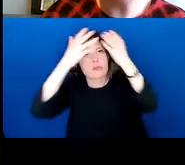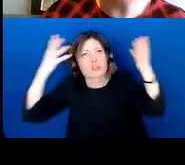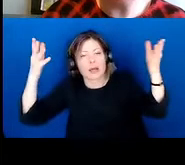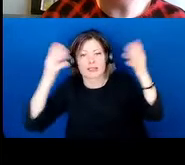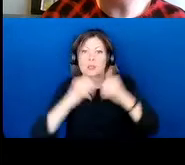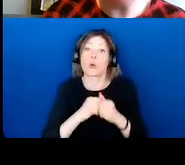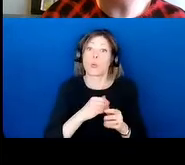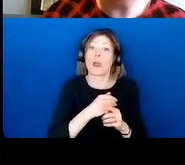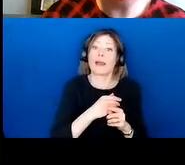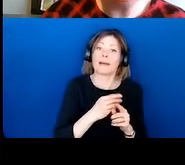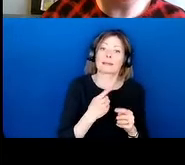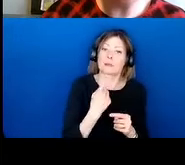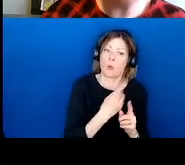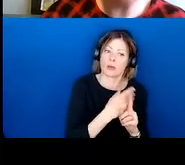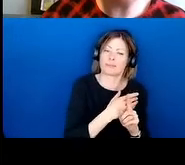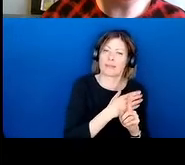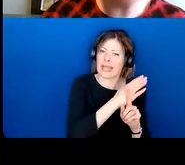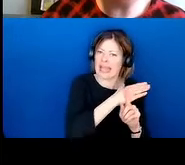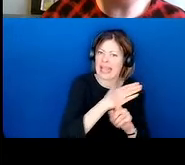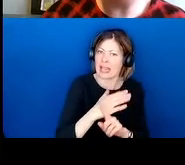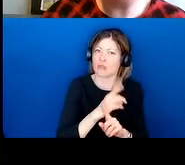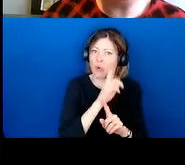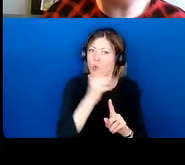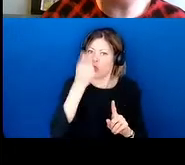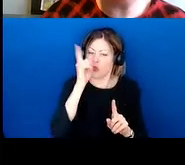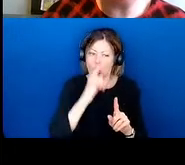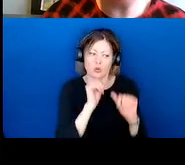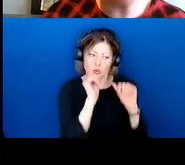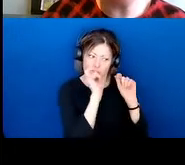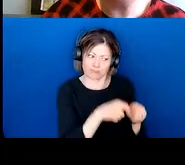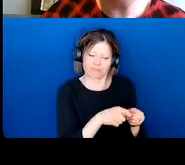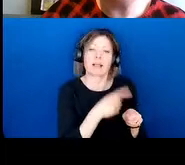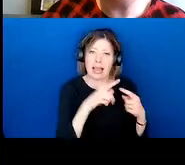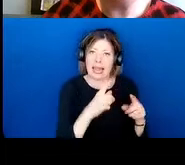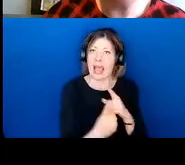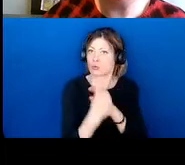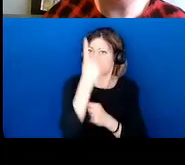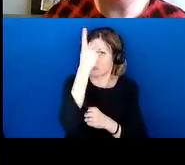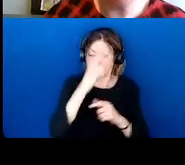were granted immortality and lived a life of perfect happiness.